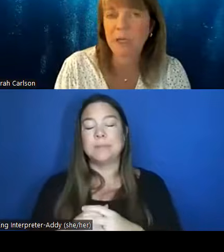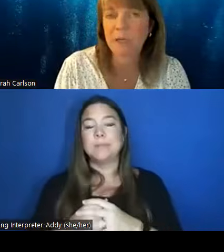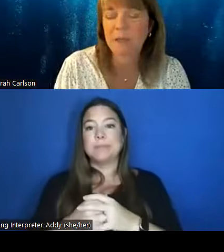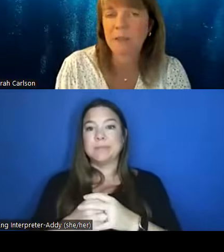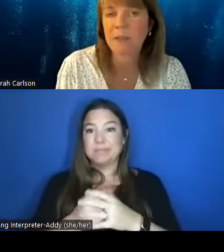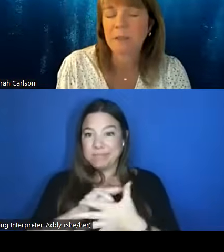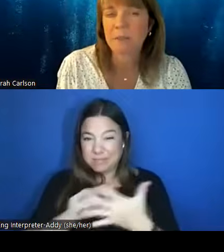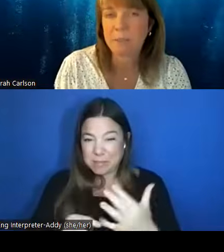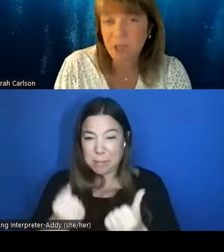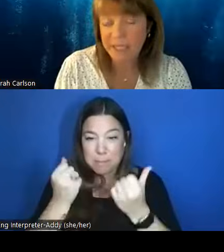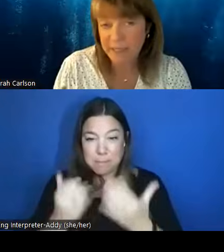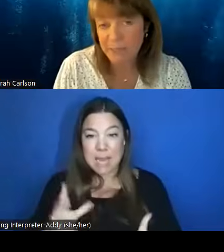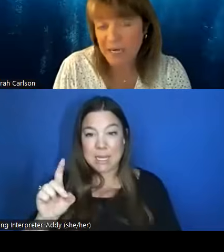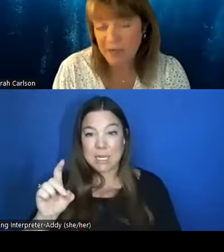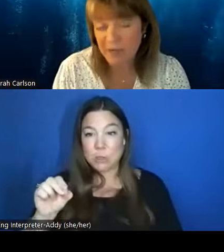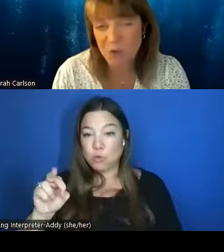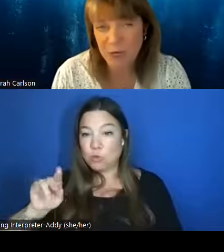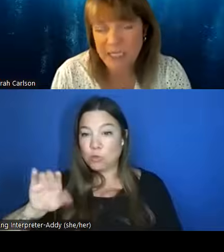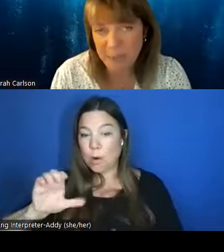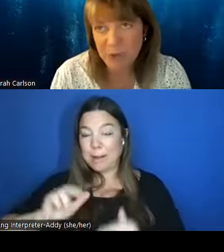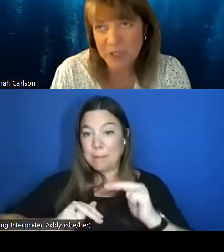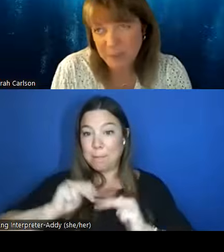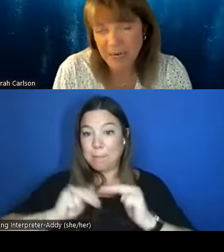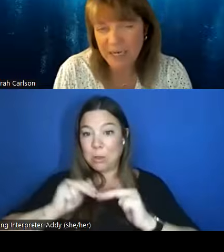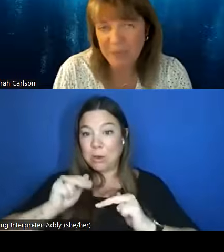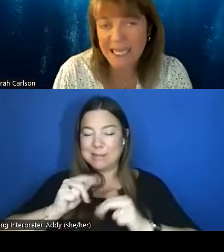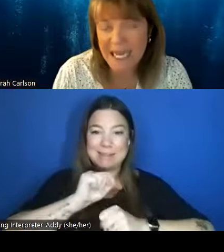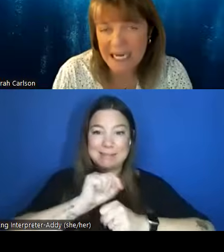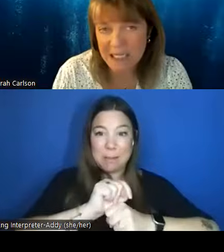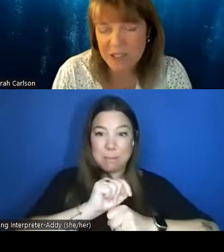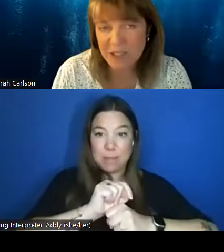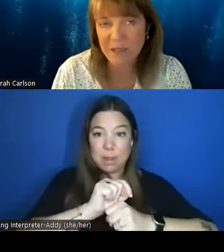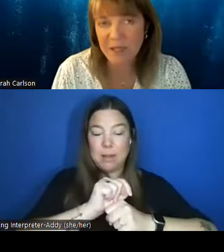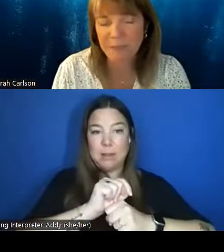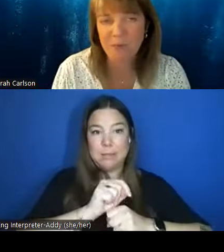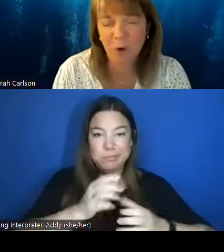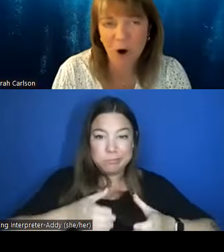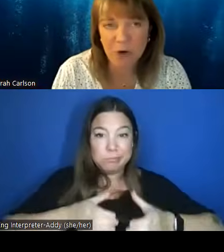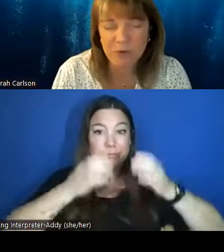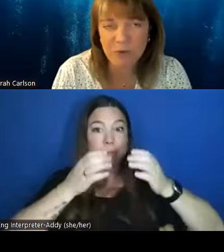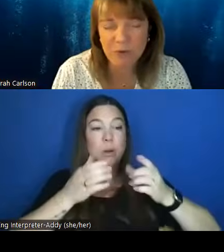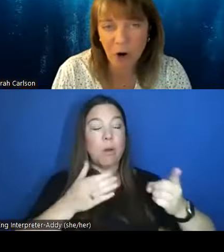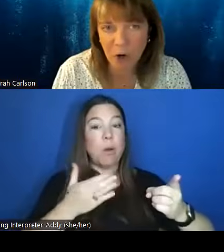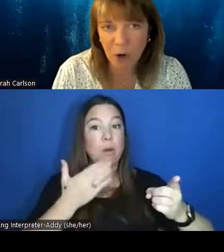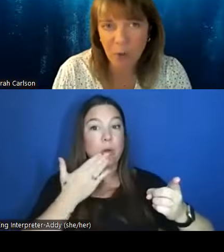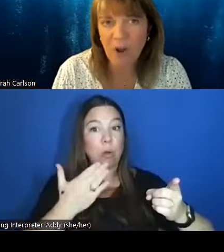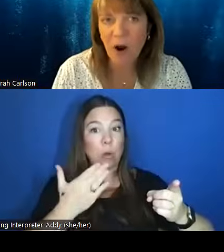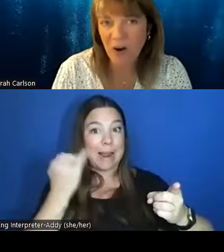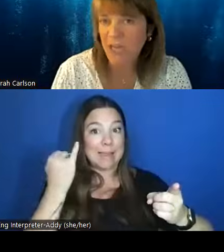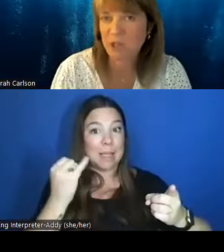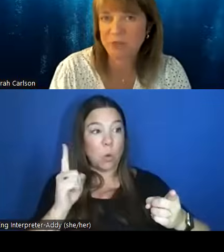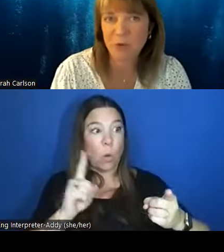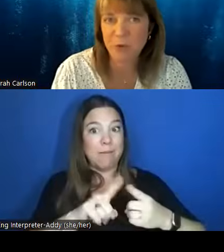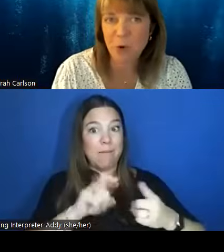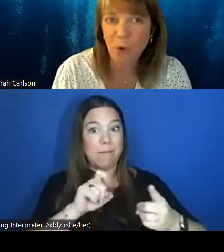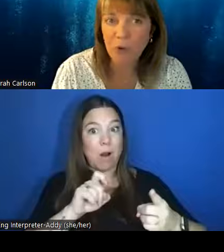Doric buildings, many of those Doric temples that might have been candidates for our cargo are